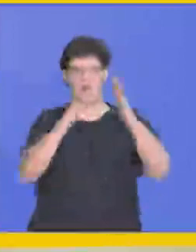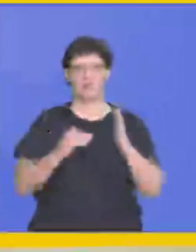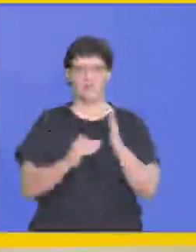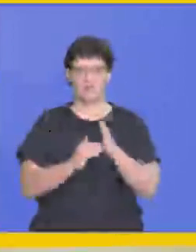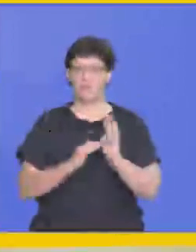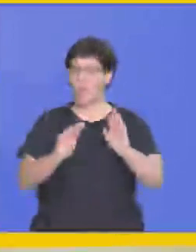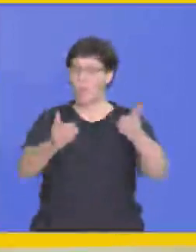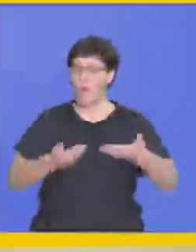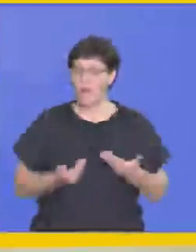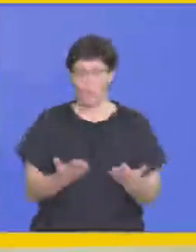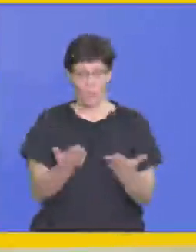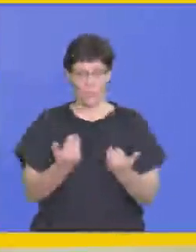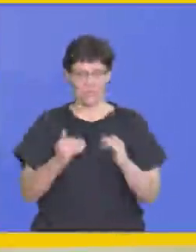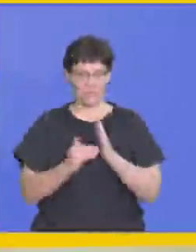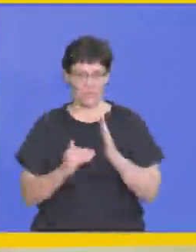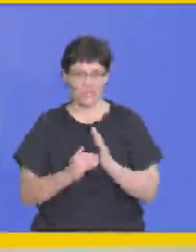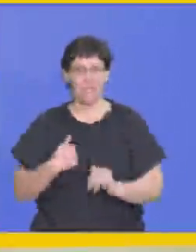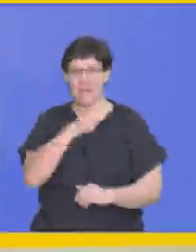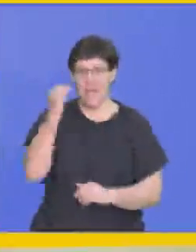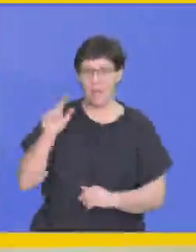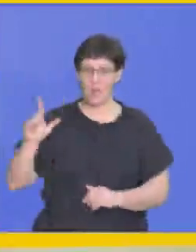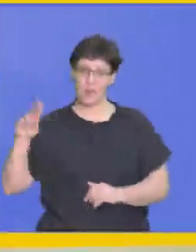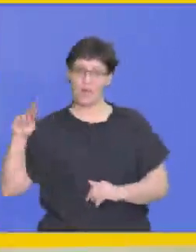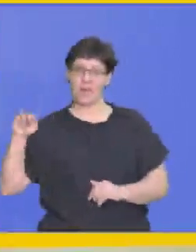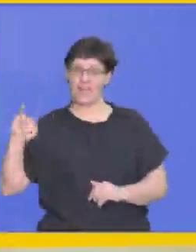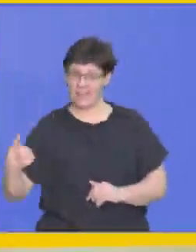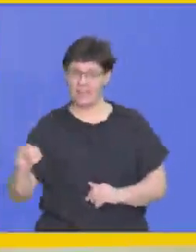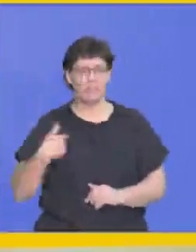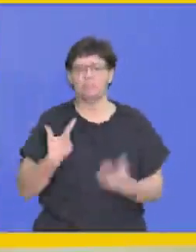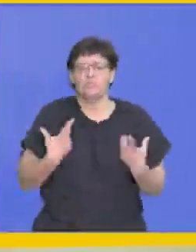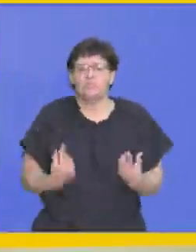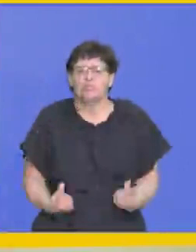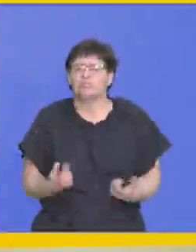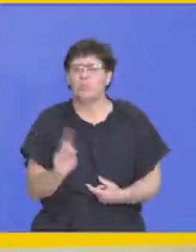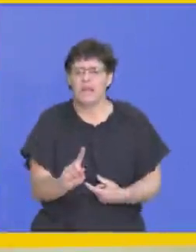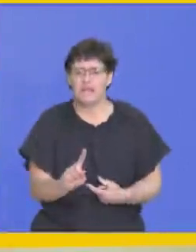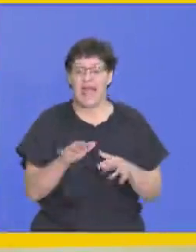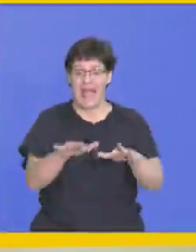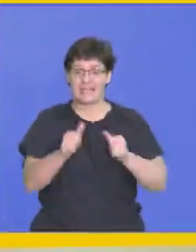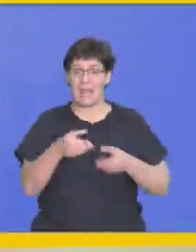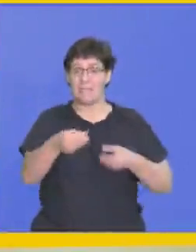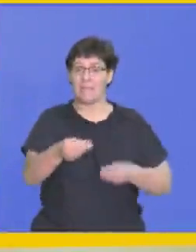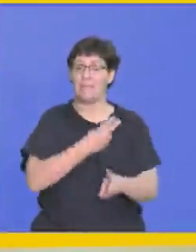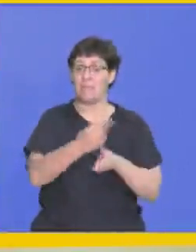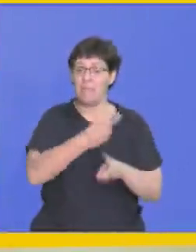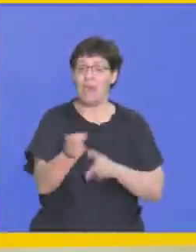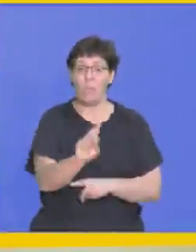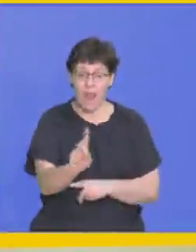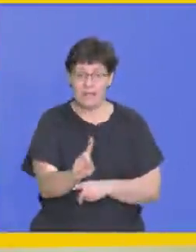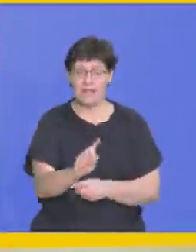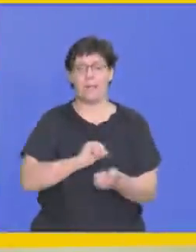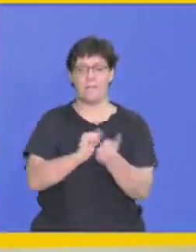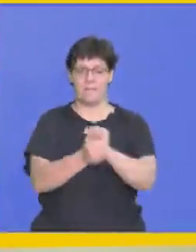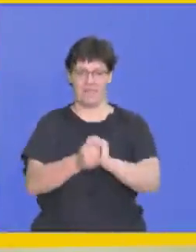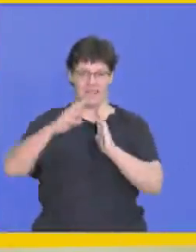Matrix and welcome to Was a Matrix. My name is Luni and today we'll be assisting you with your exam prep for maths literacy.